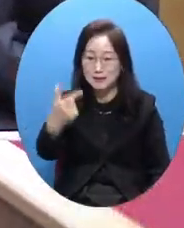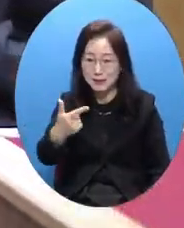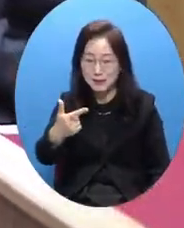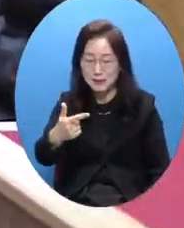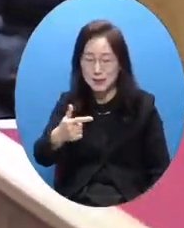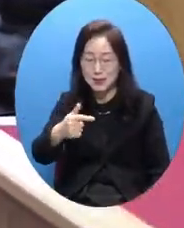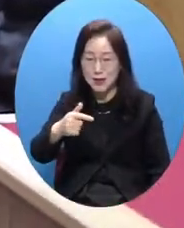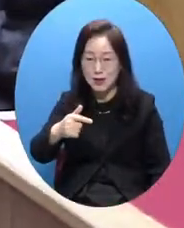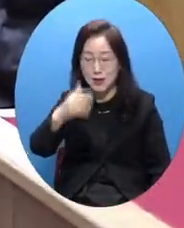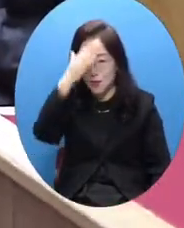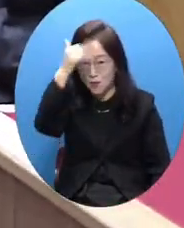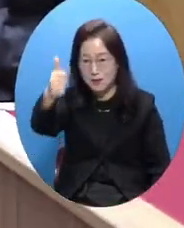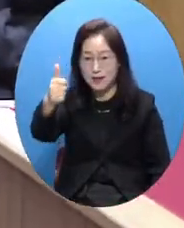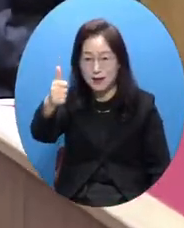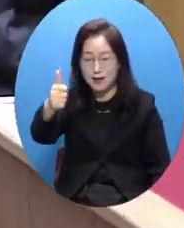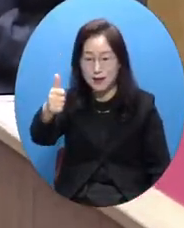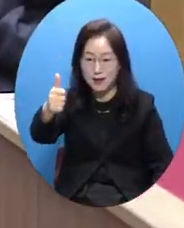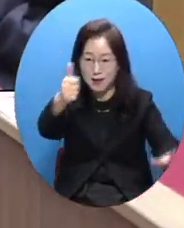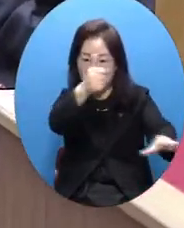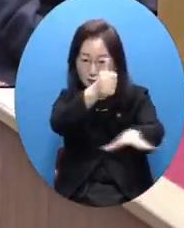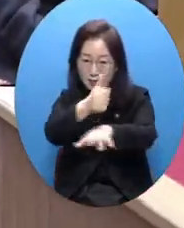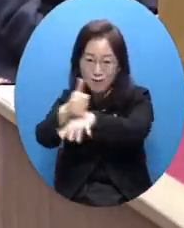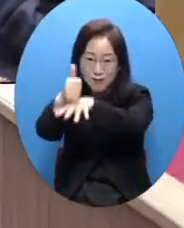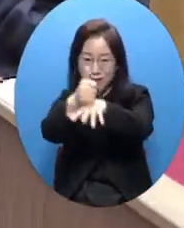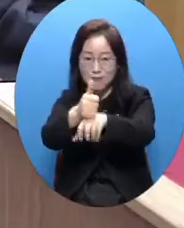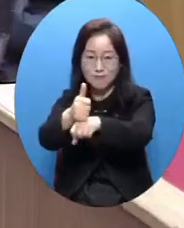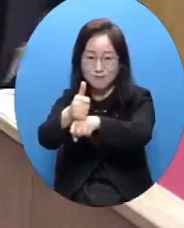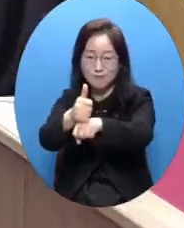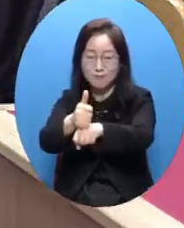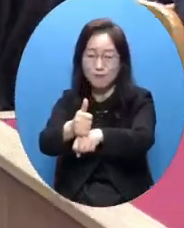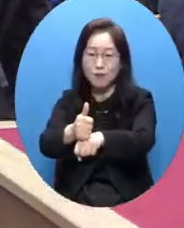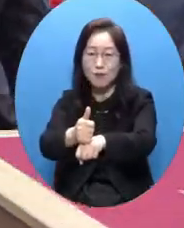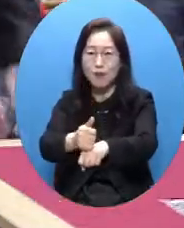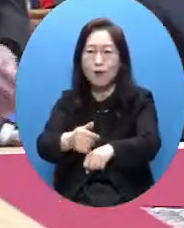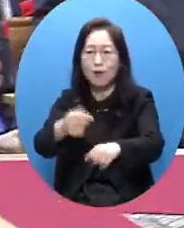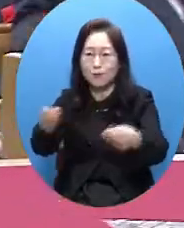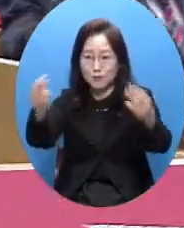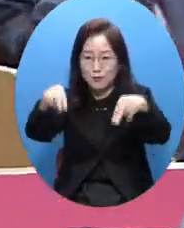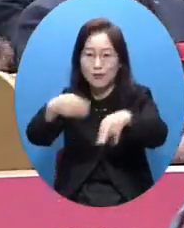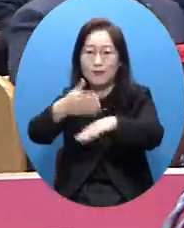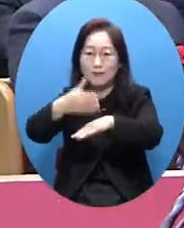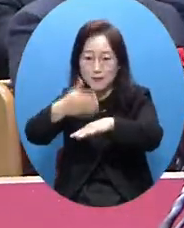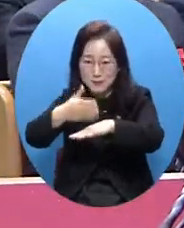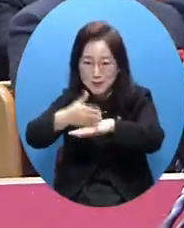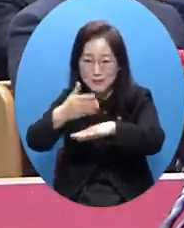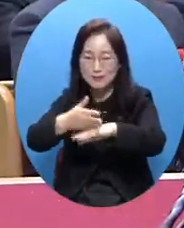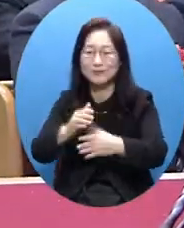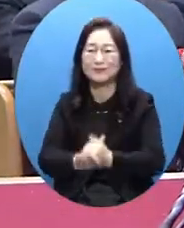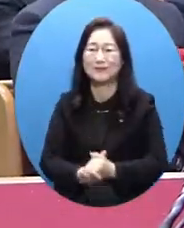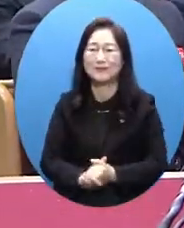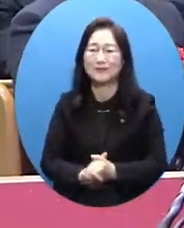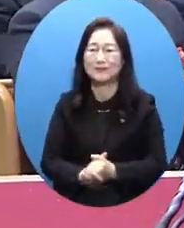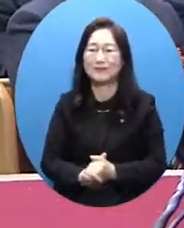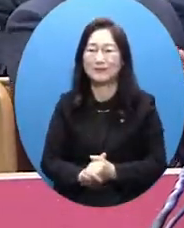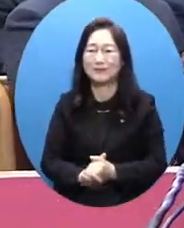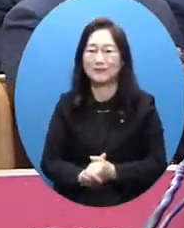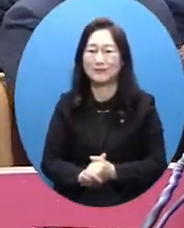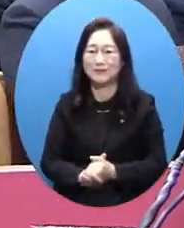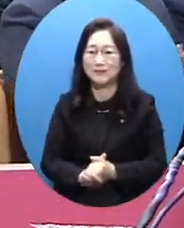Thompson and his the friends also came together please don't stand up we Welcome to our service today